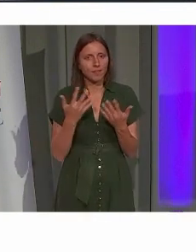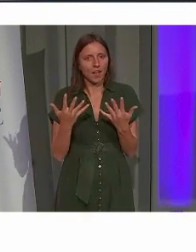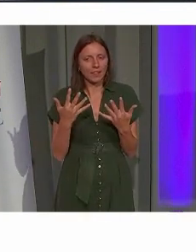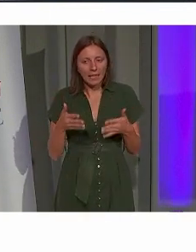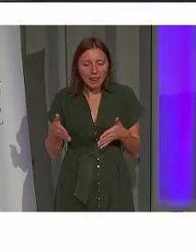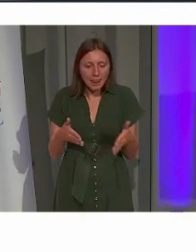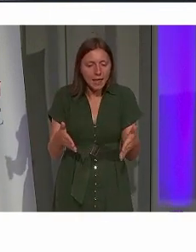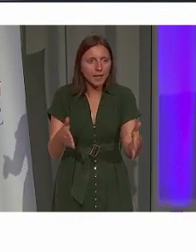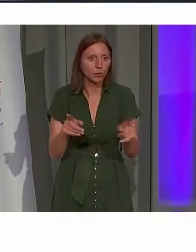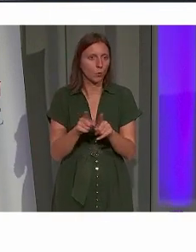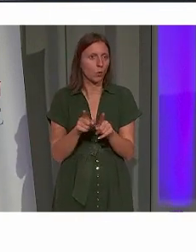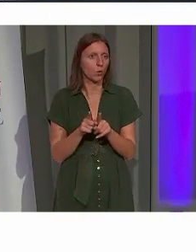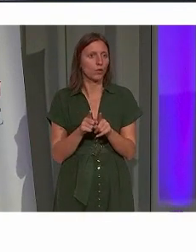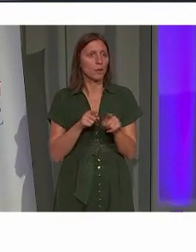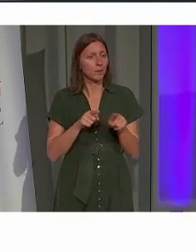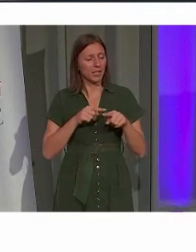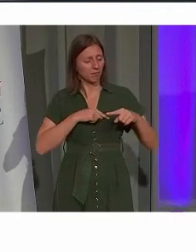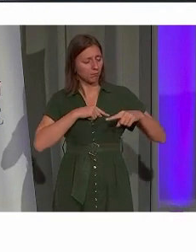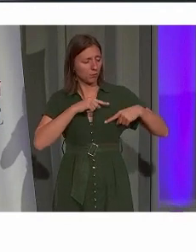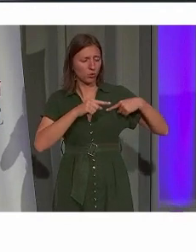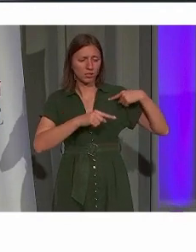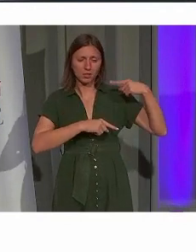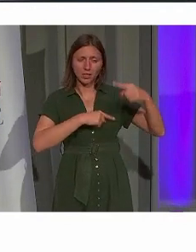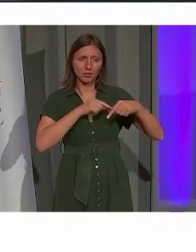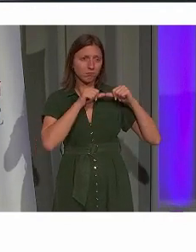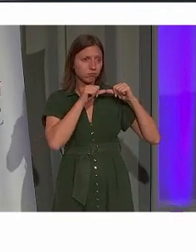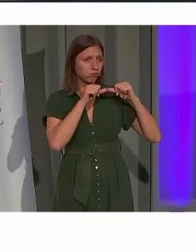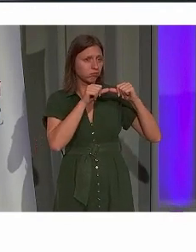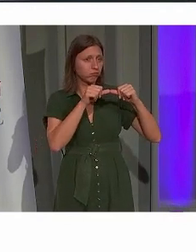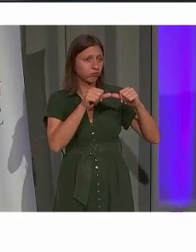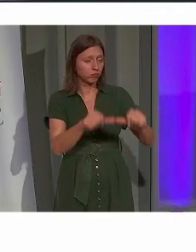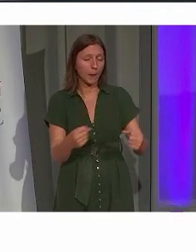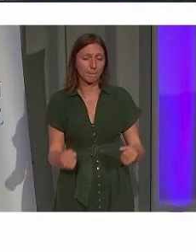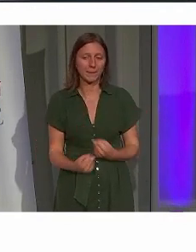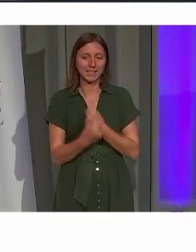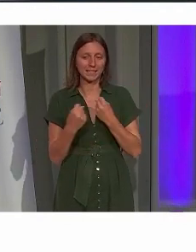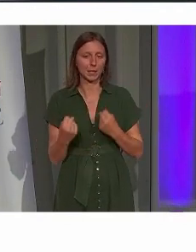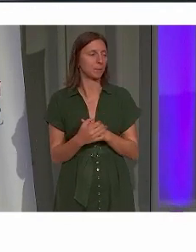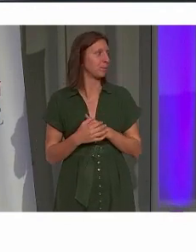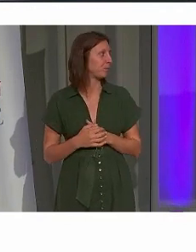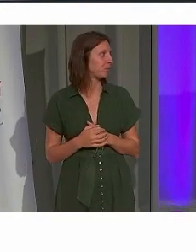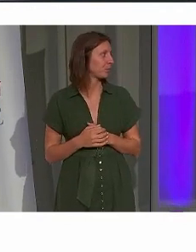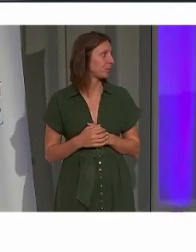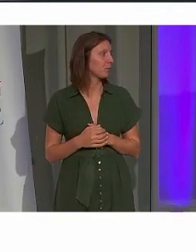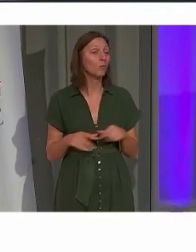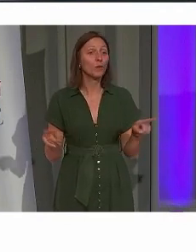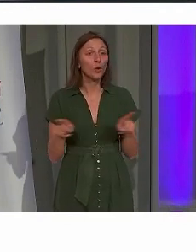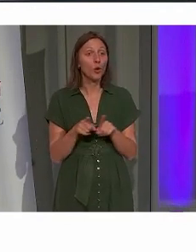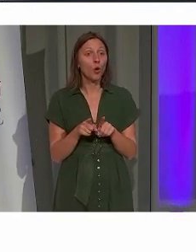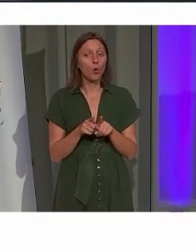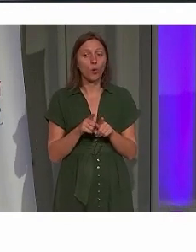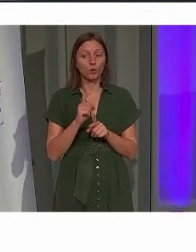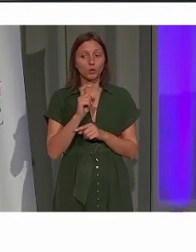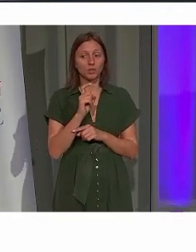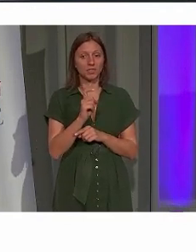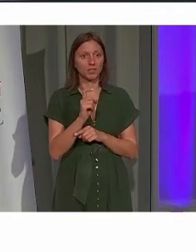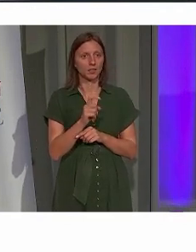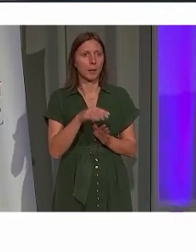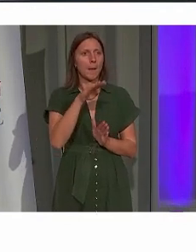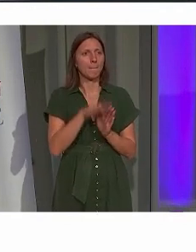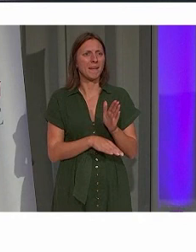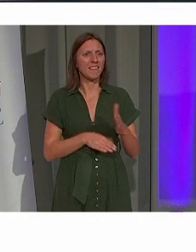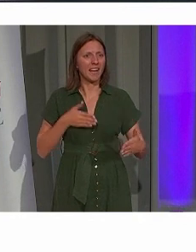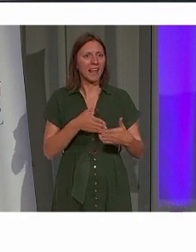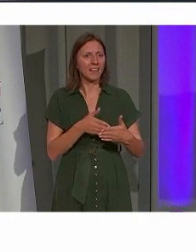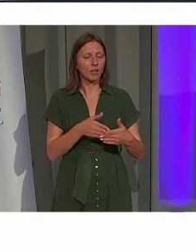looking into the design of several things. So